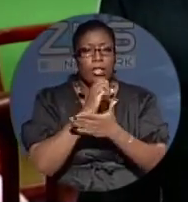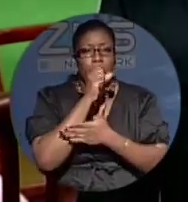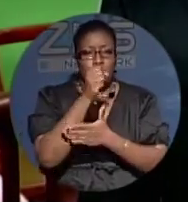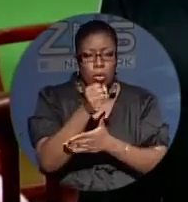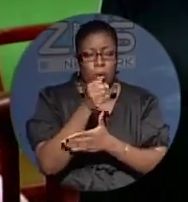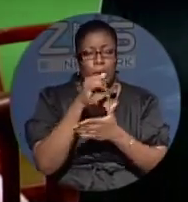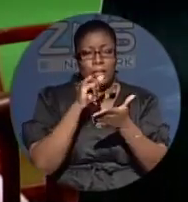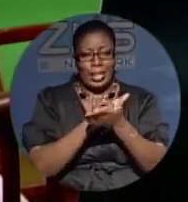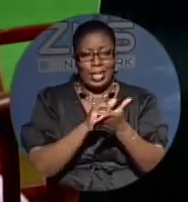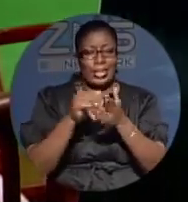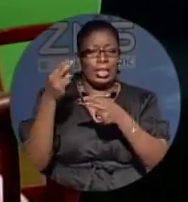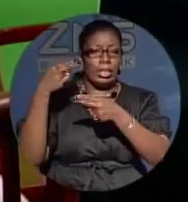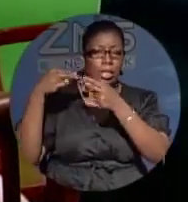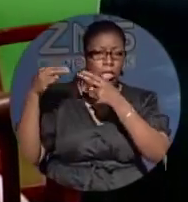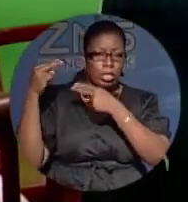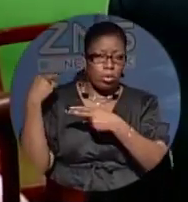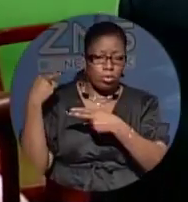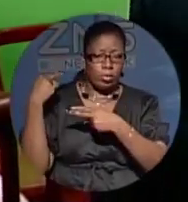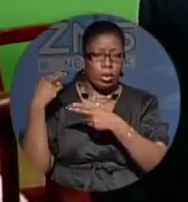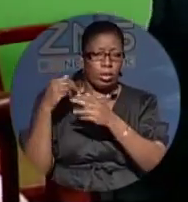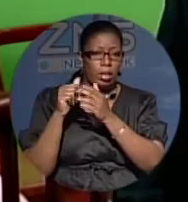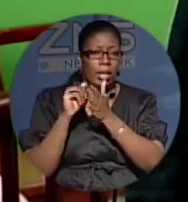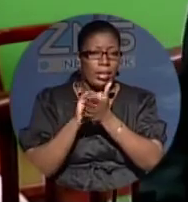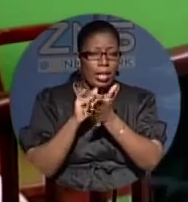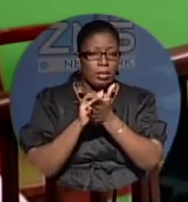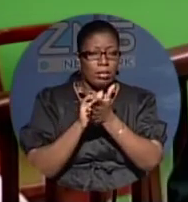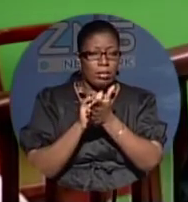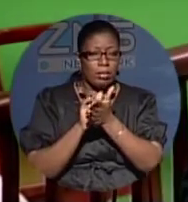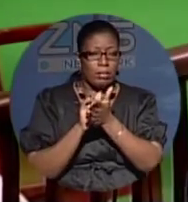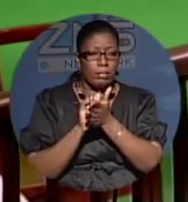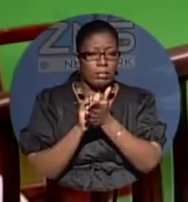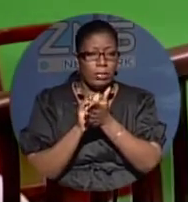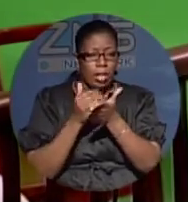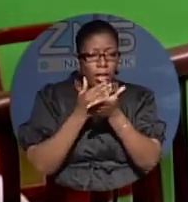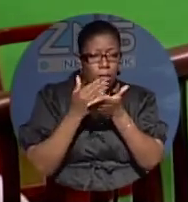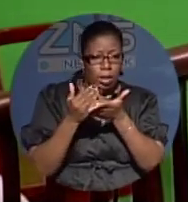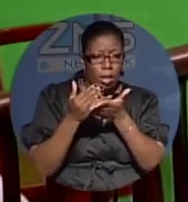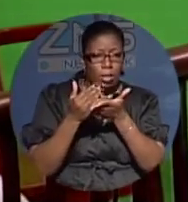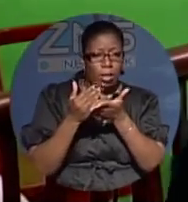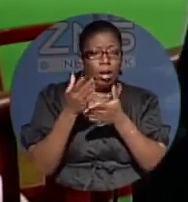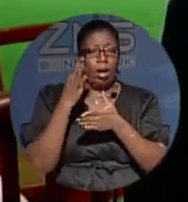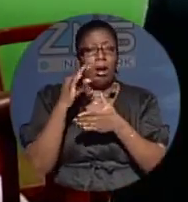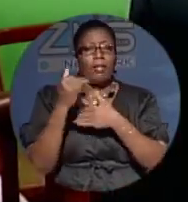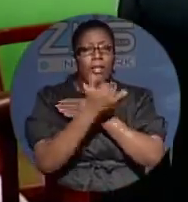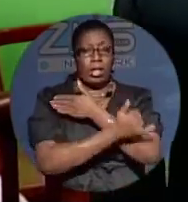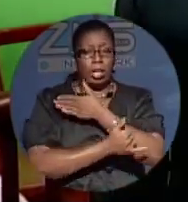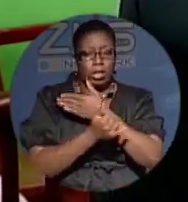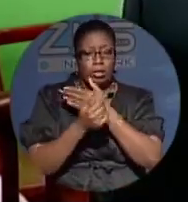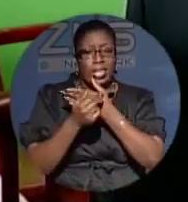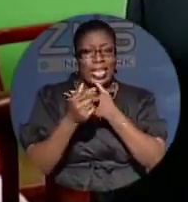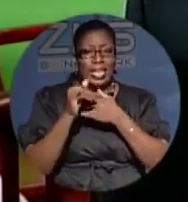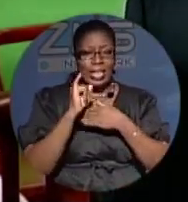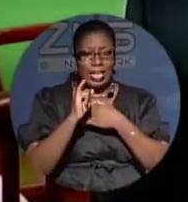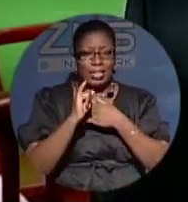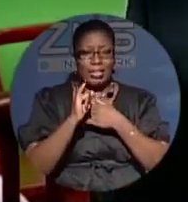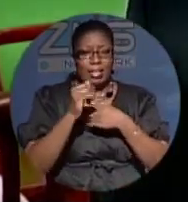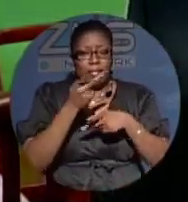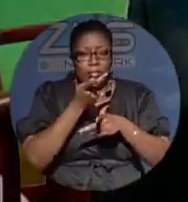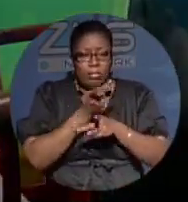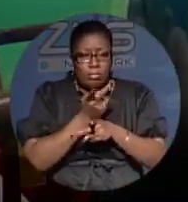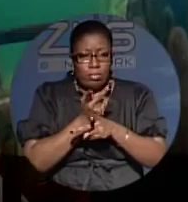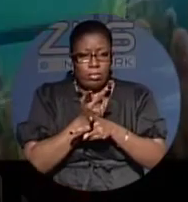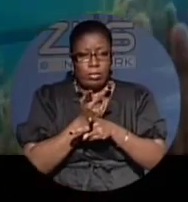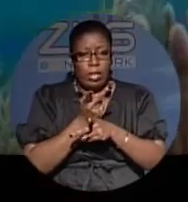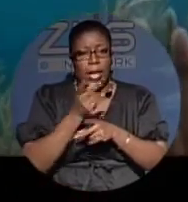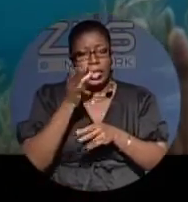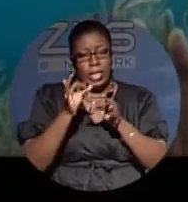the history, that is a different part of the history of the country is preserved. And the only way we could do it is if we manage